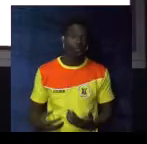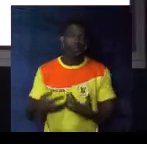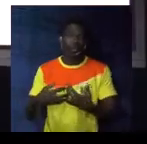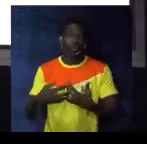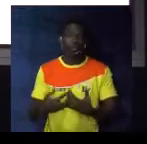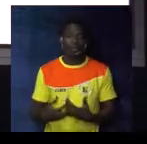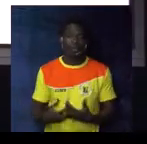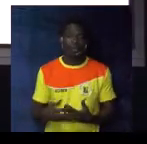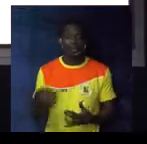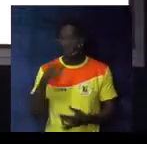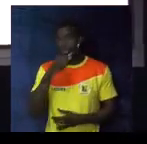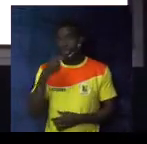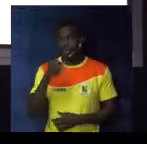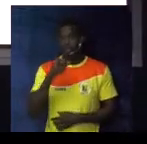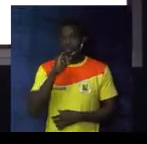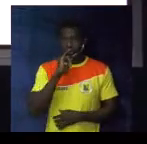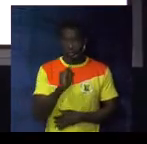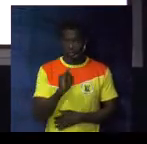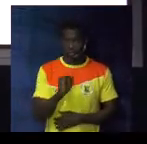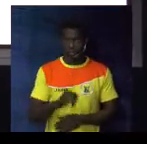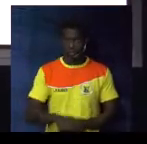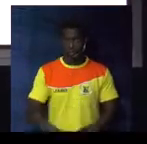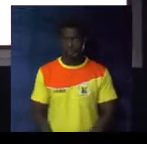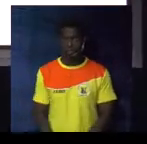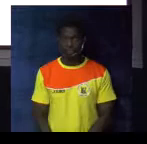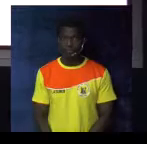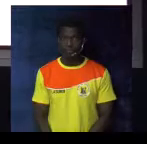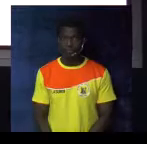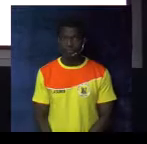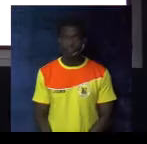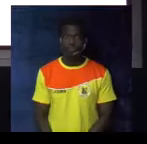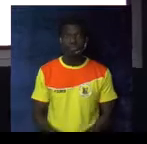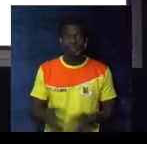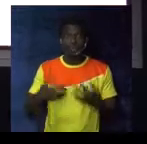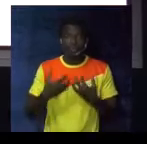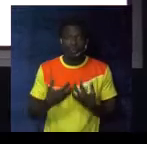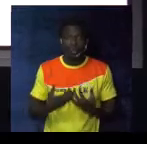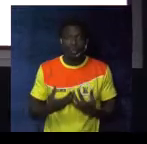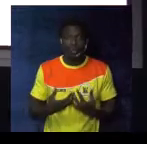what mechanized agriculture is.